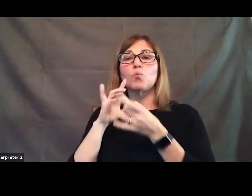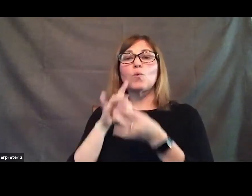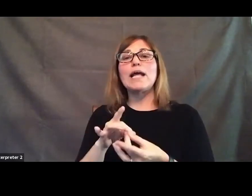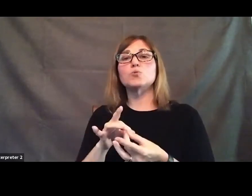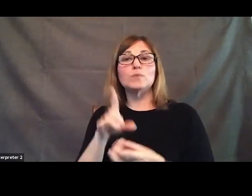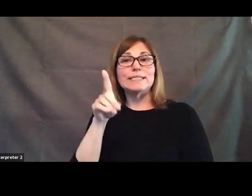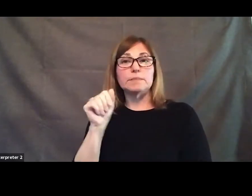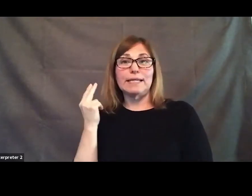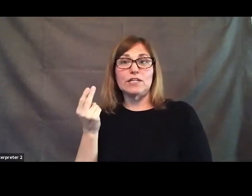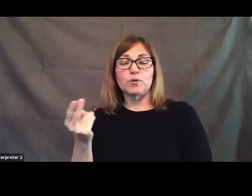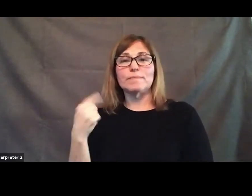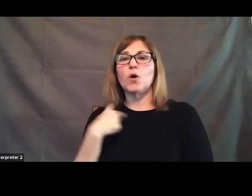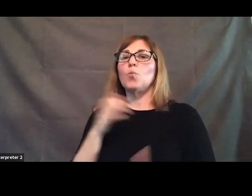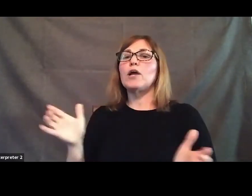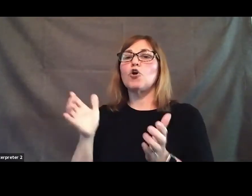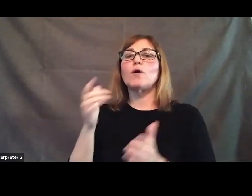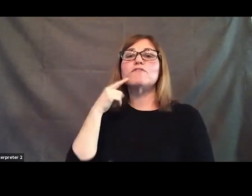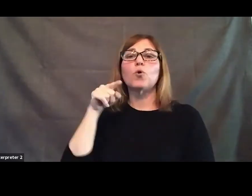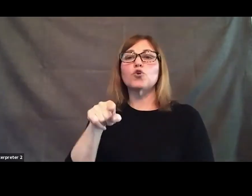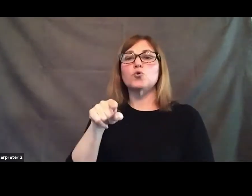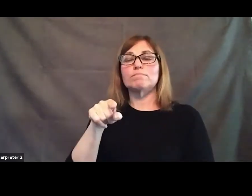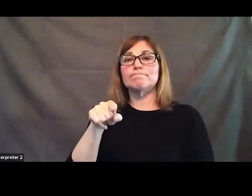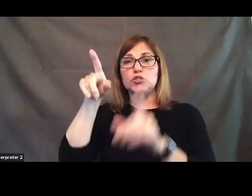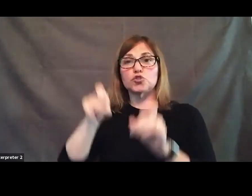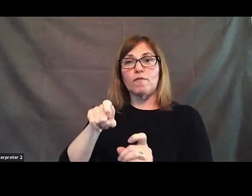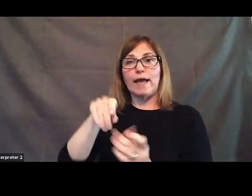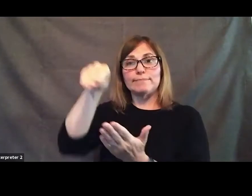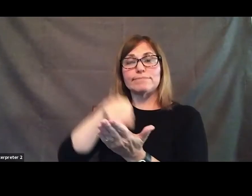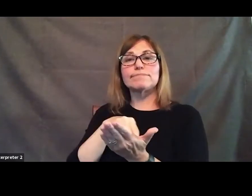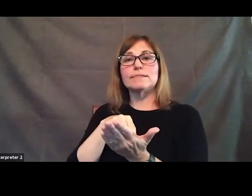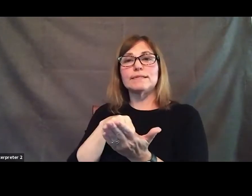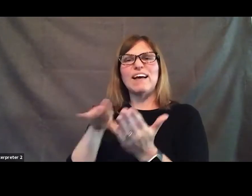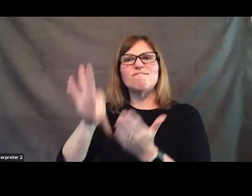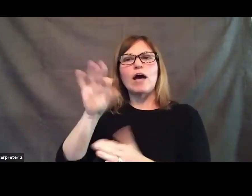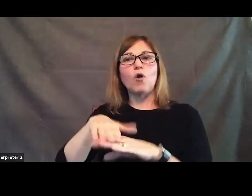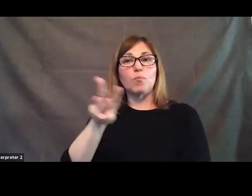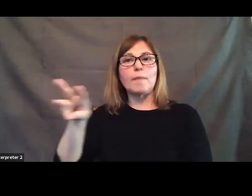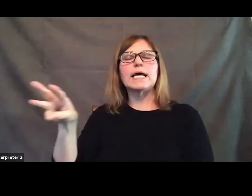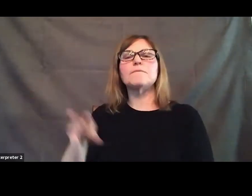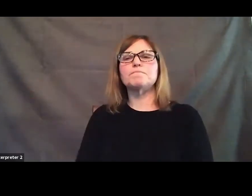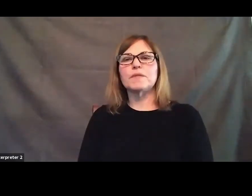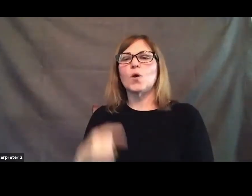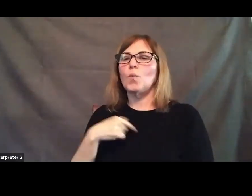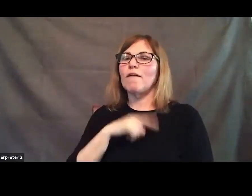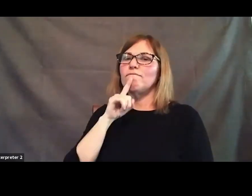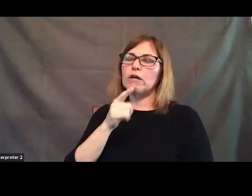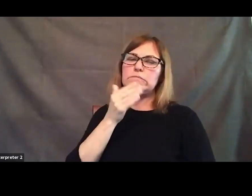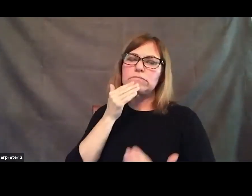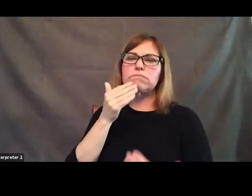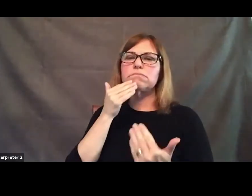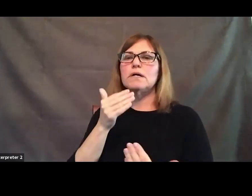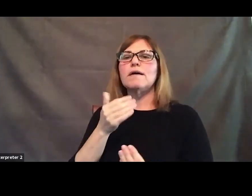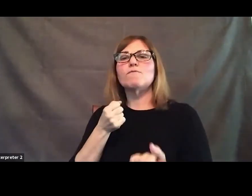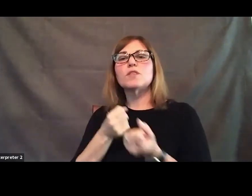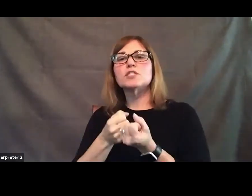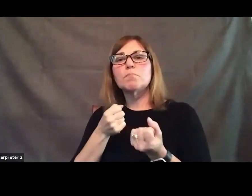history, we encourage you to complete the survey that can be found on our website. We are grateful for the support of the Trees